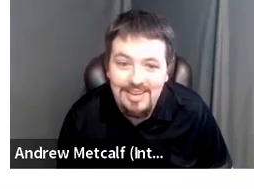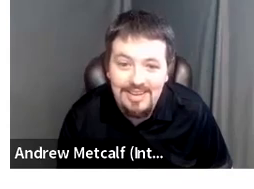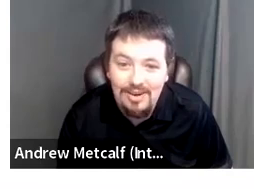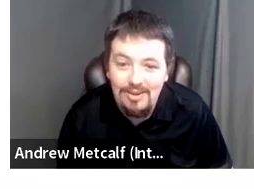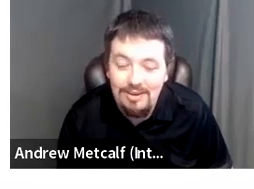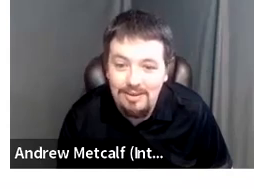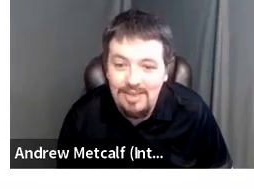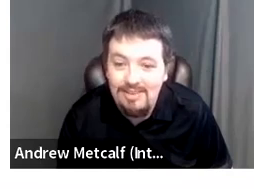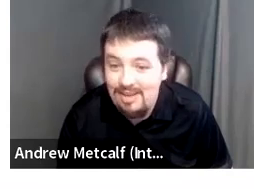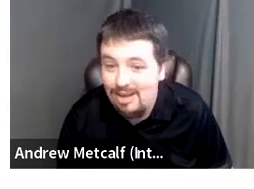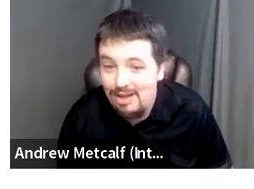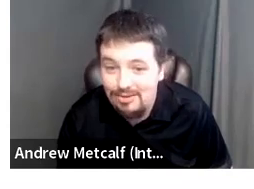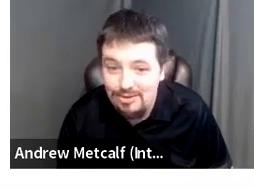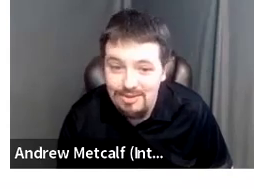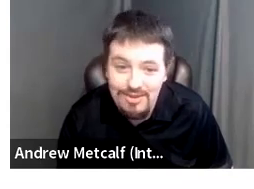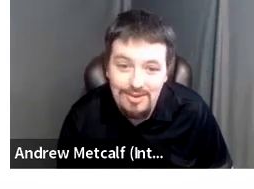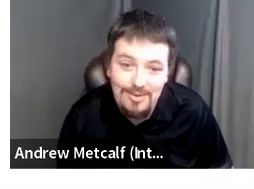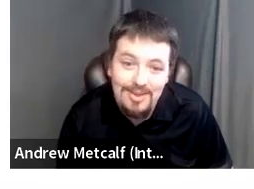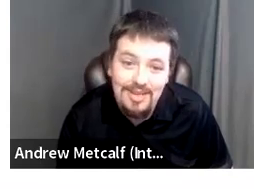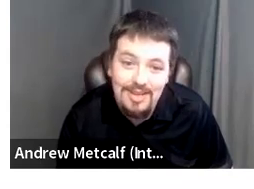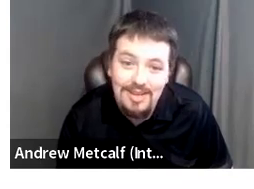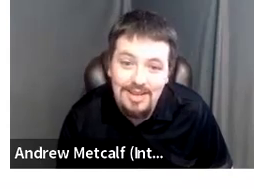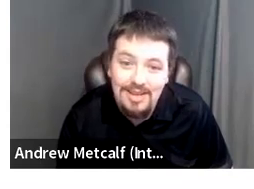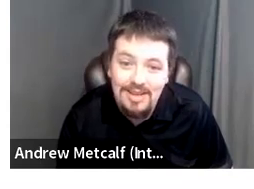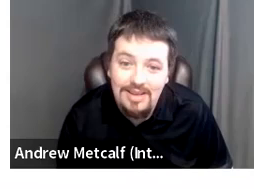it to all different things, and then college students too.